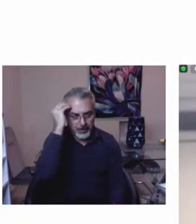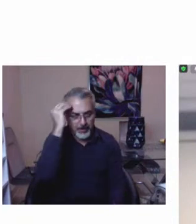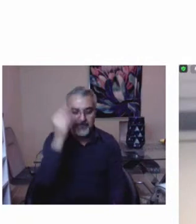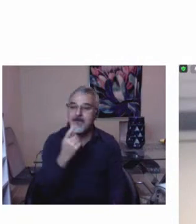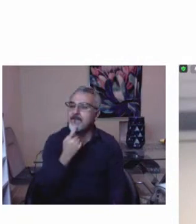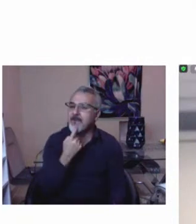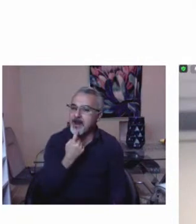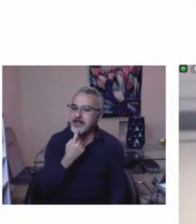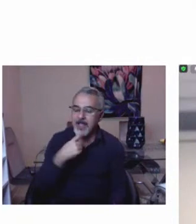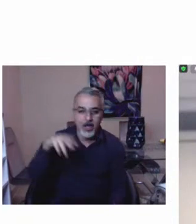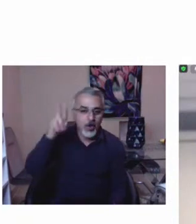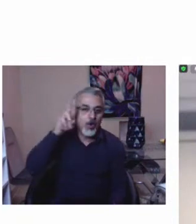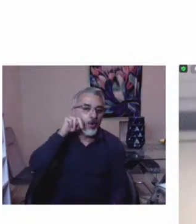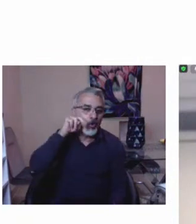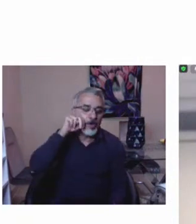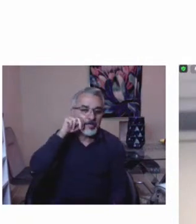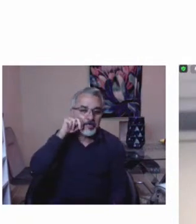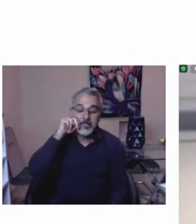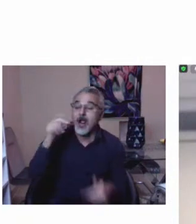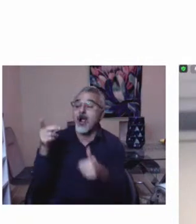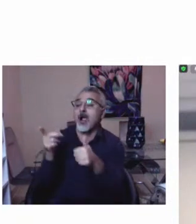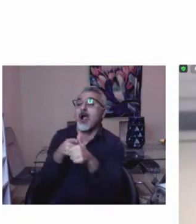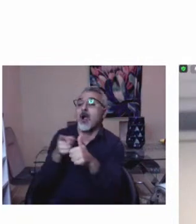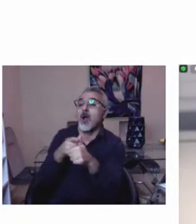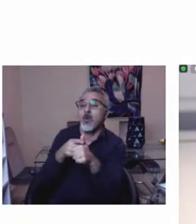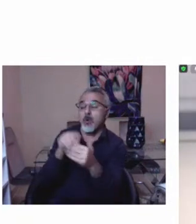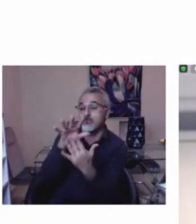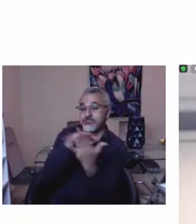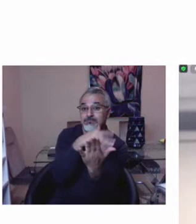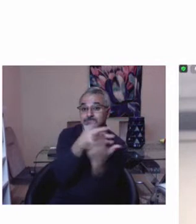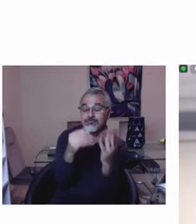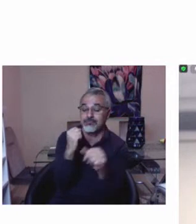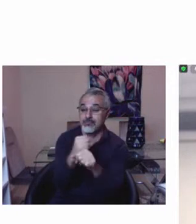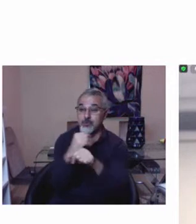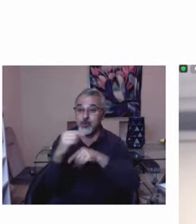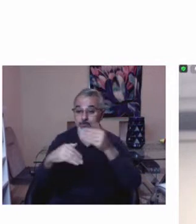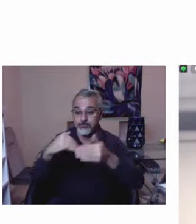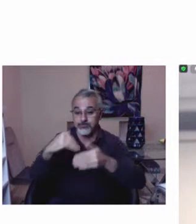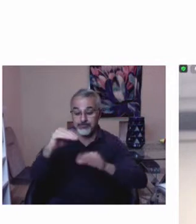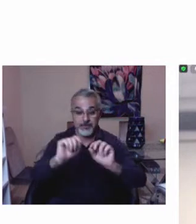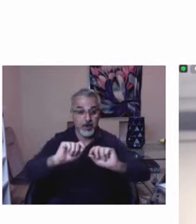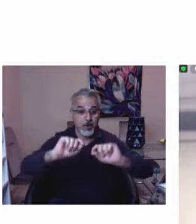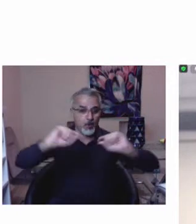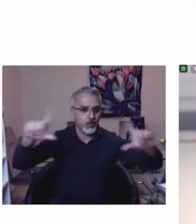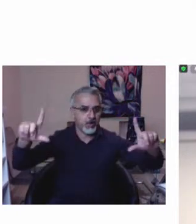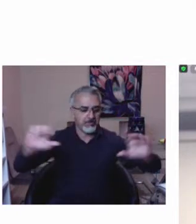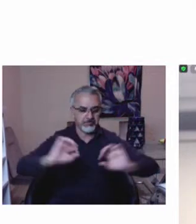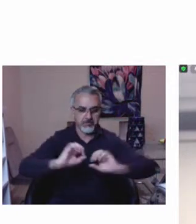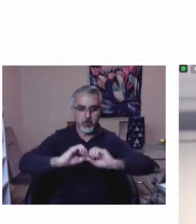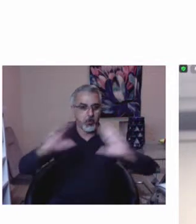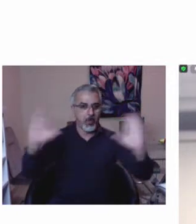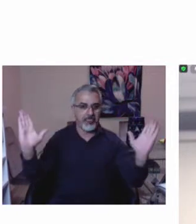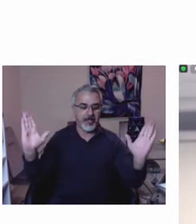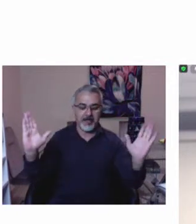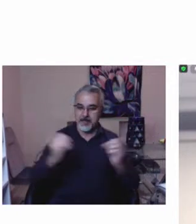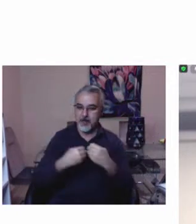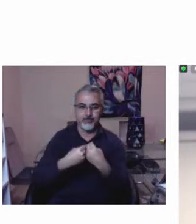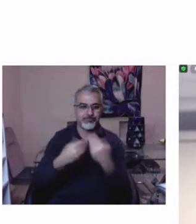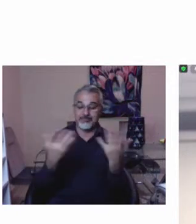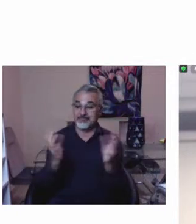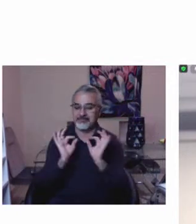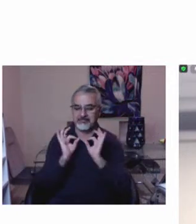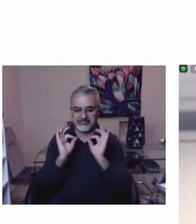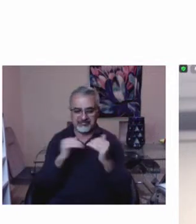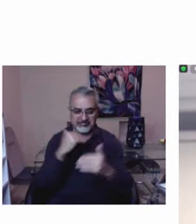the first ones to put in place national plans, action plans, and thanks to those experiences, we can see